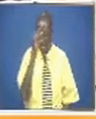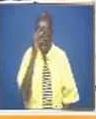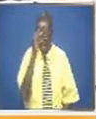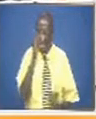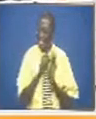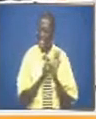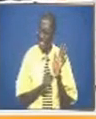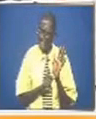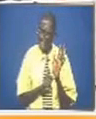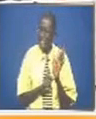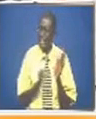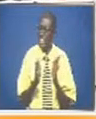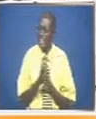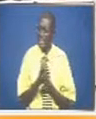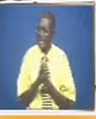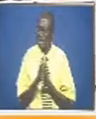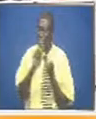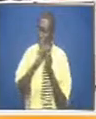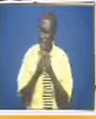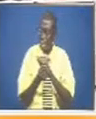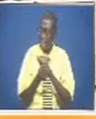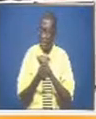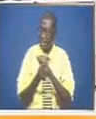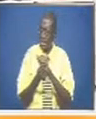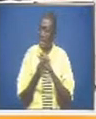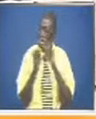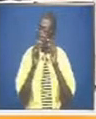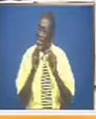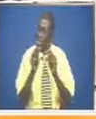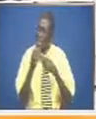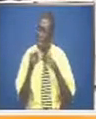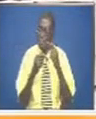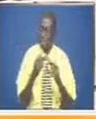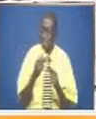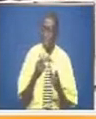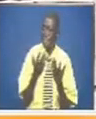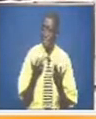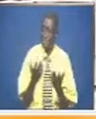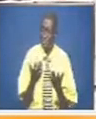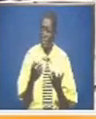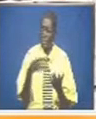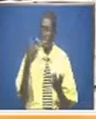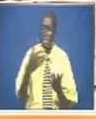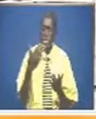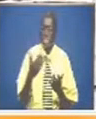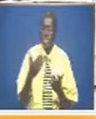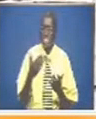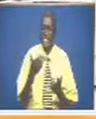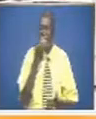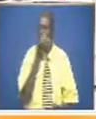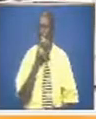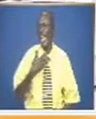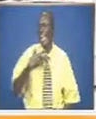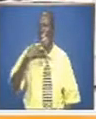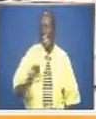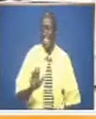the president came out? Although the statement was that security is a joint mandate of every person living in Kenya, and that the first test of